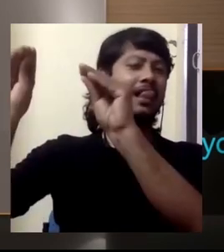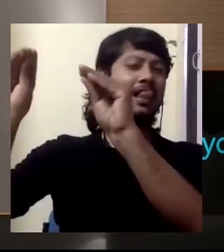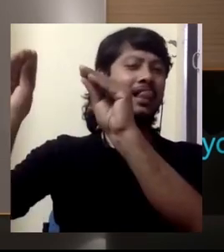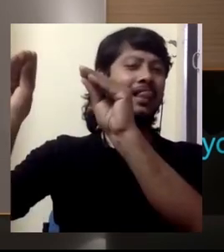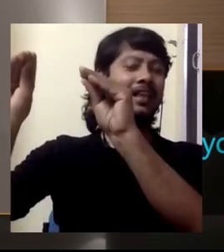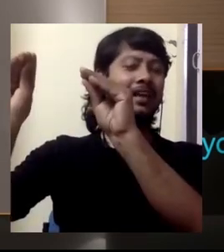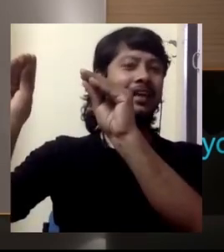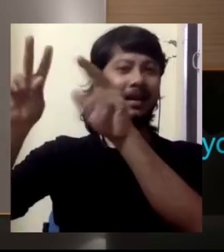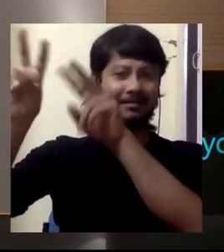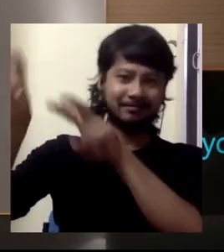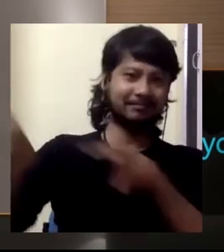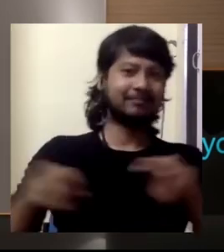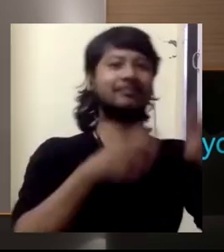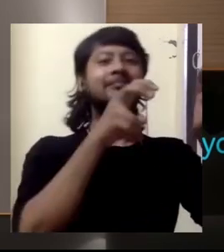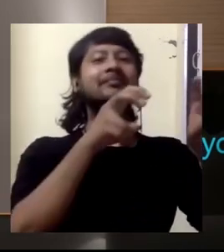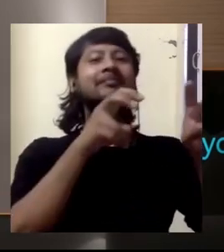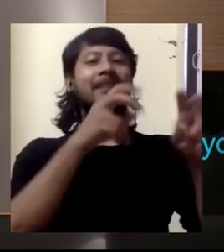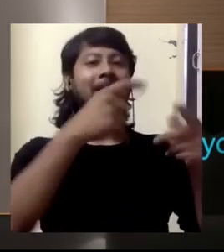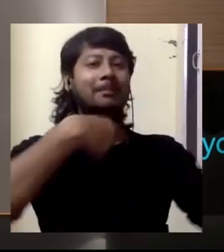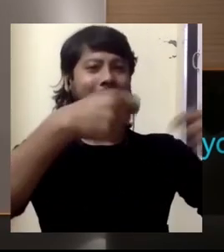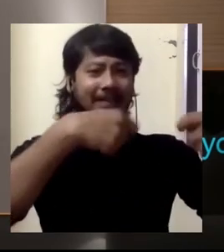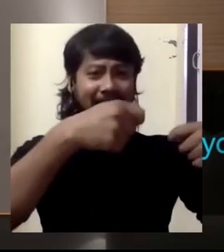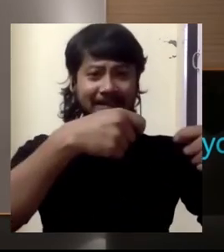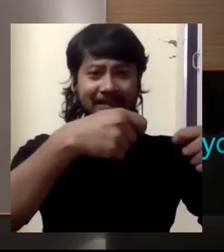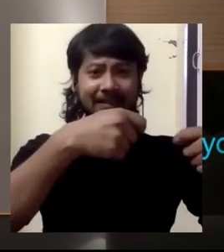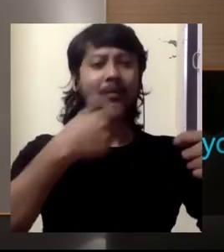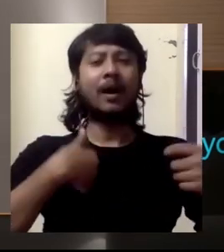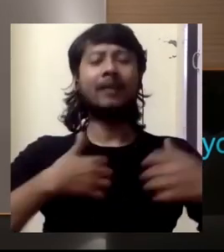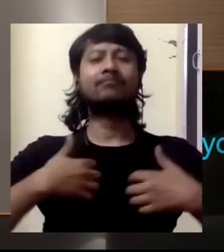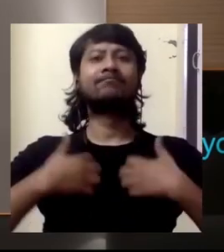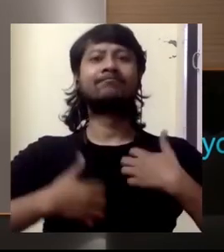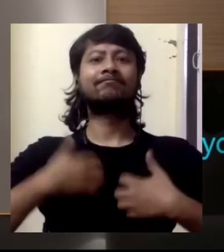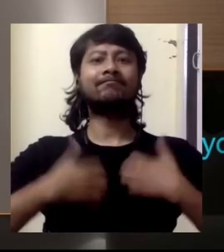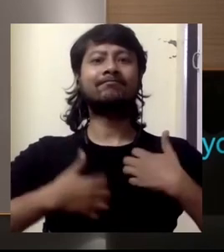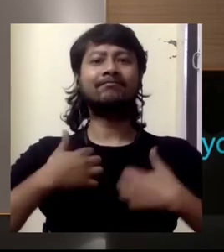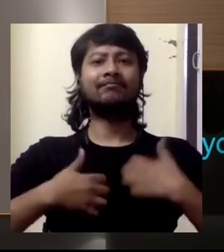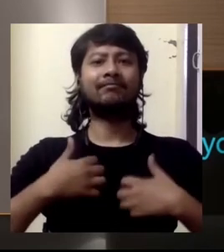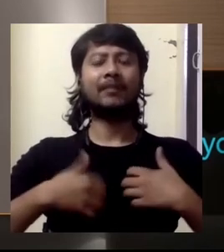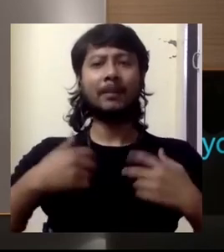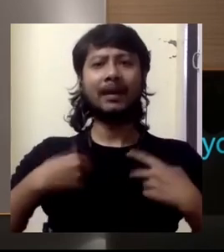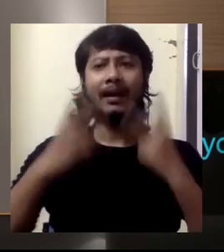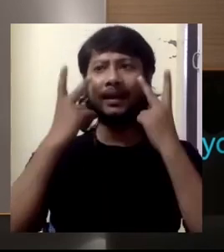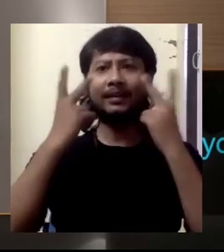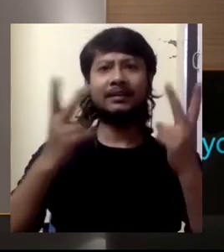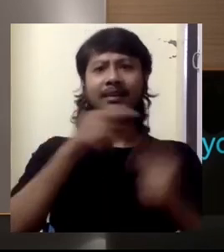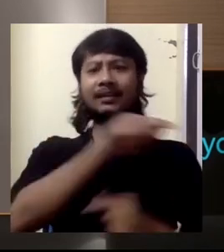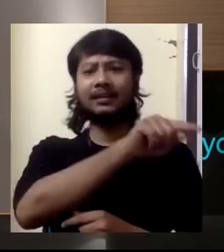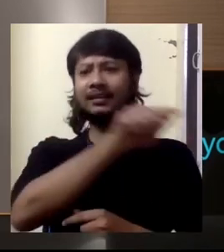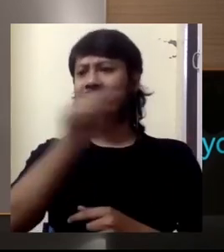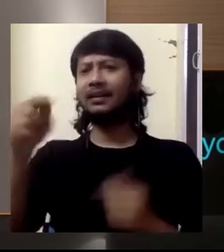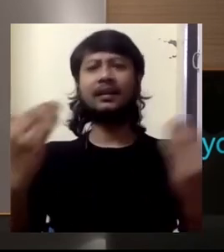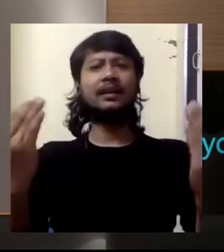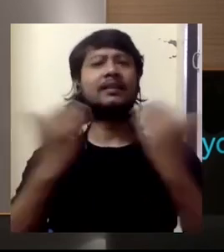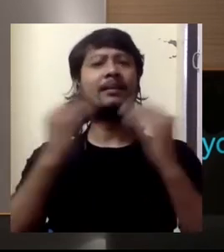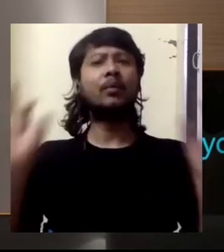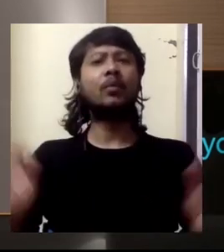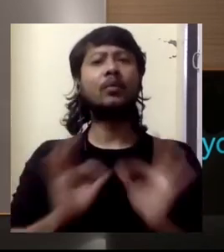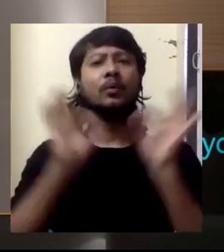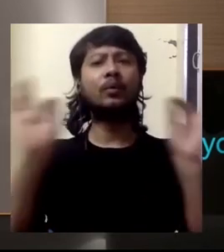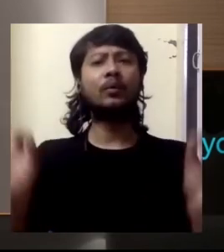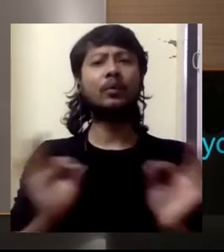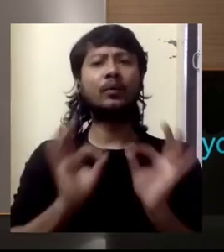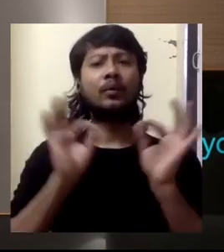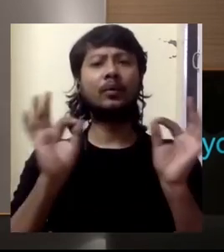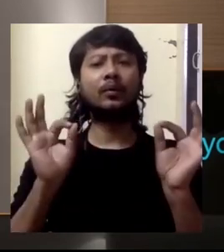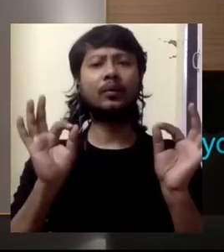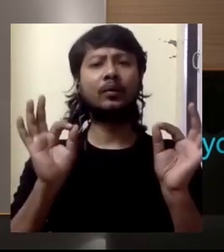All the forces around me, it almost feels like conspired to help create that outcome. And